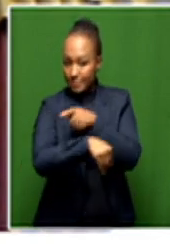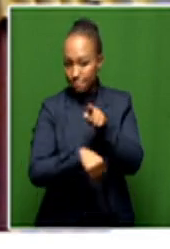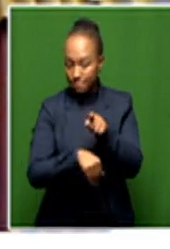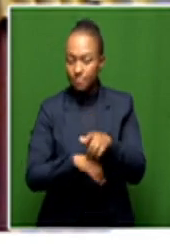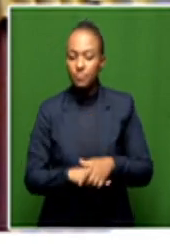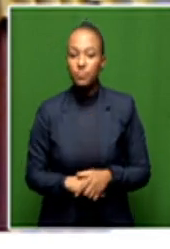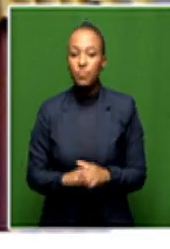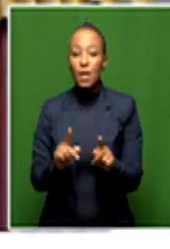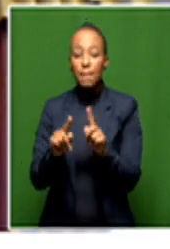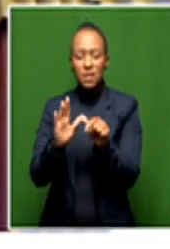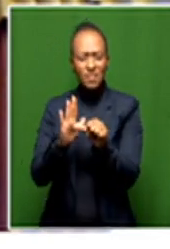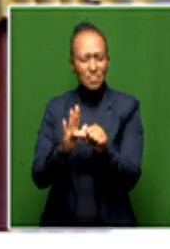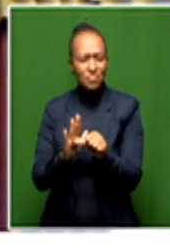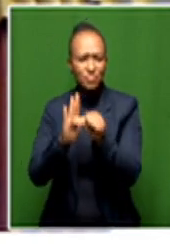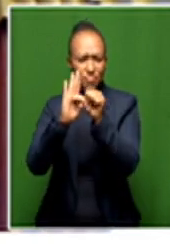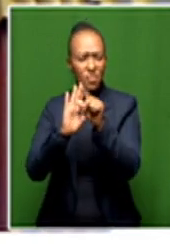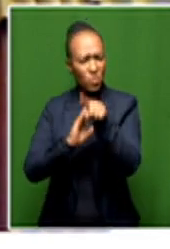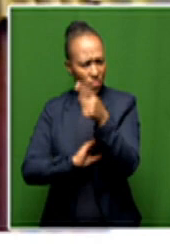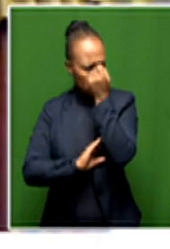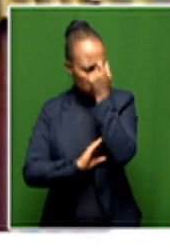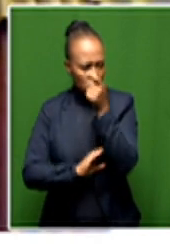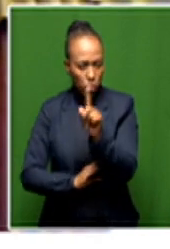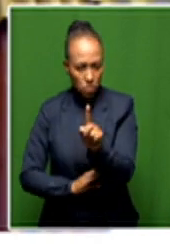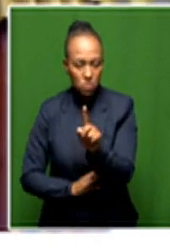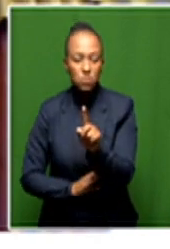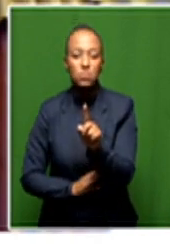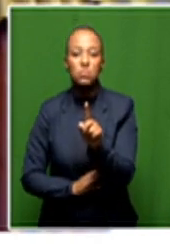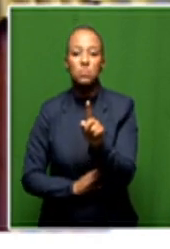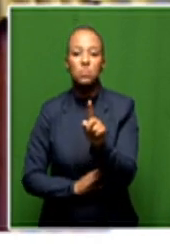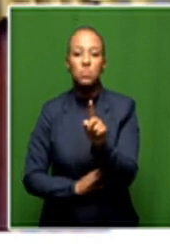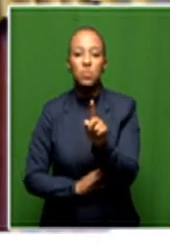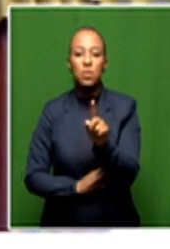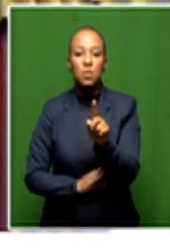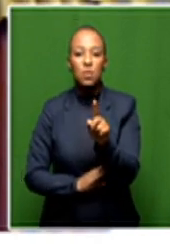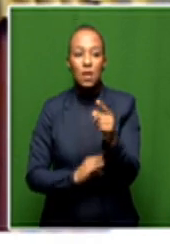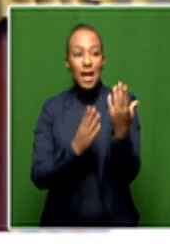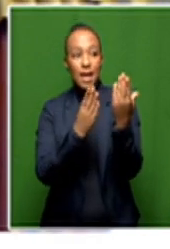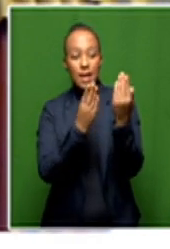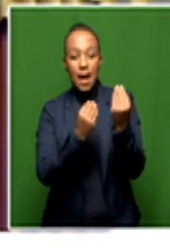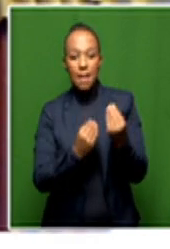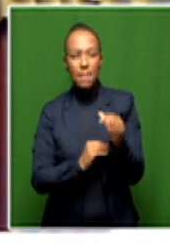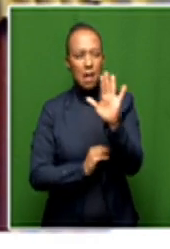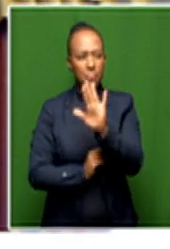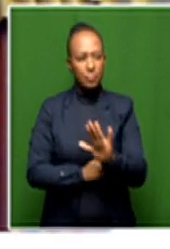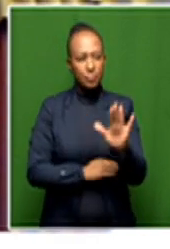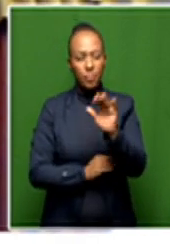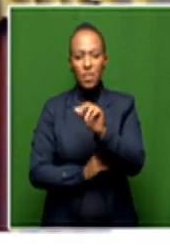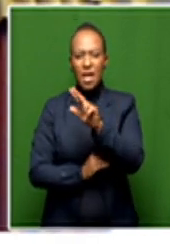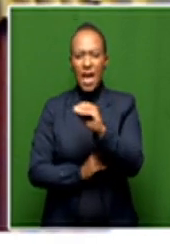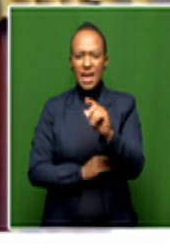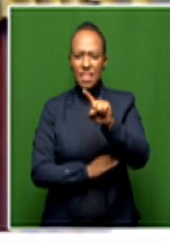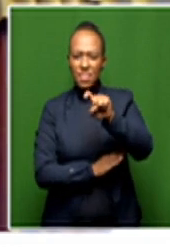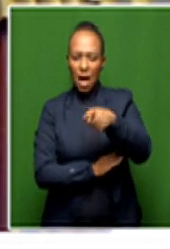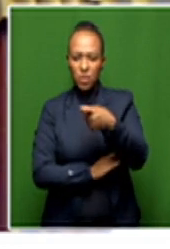important to understand that I think the numbers is around about 800,000